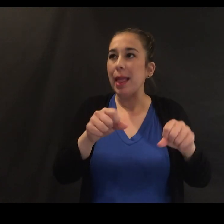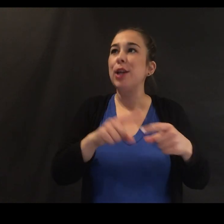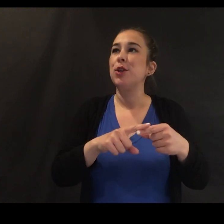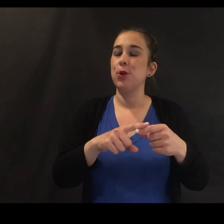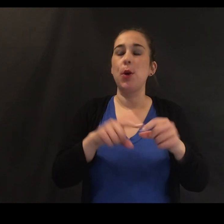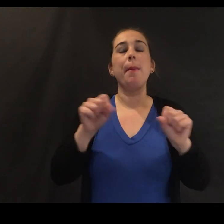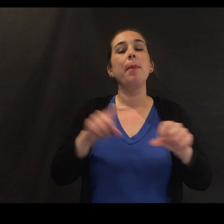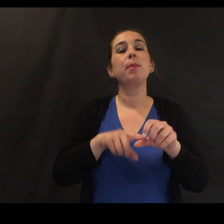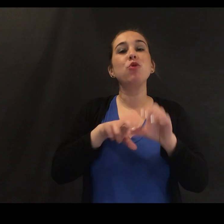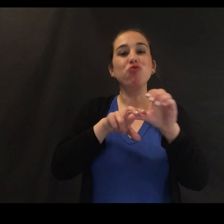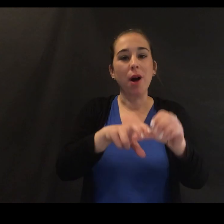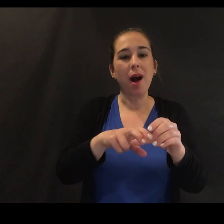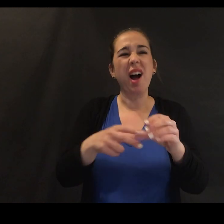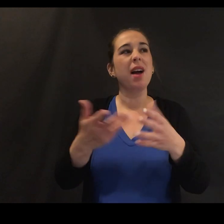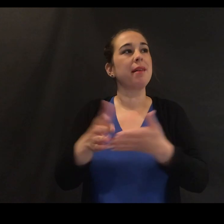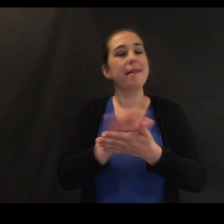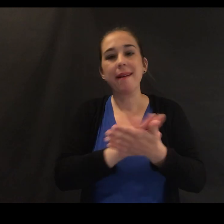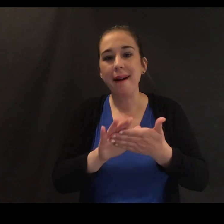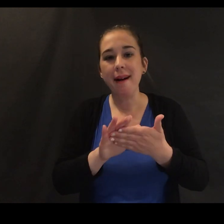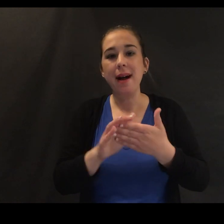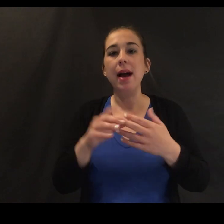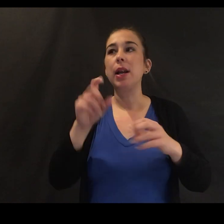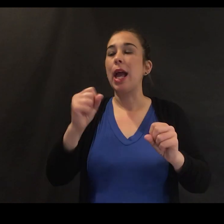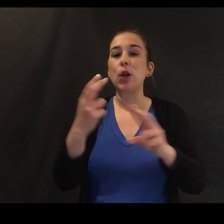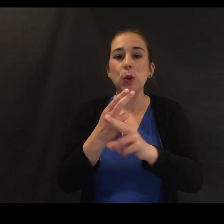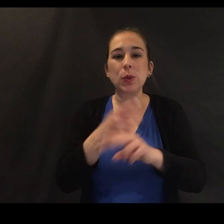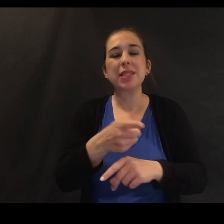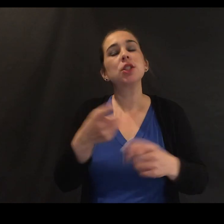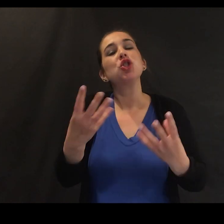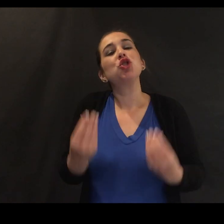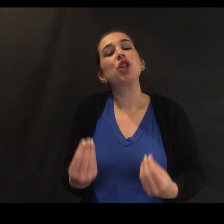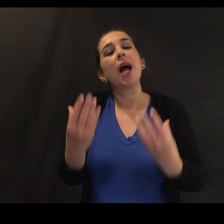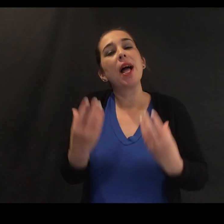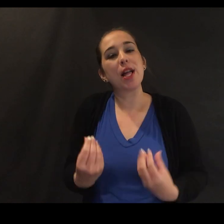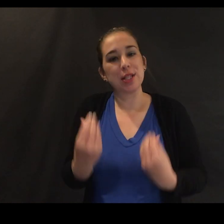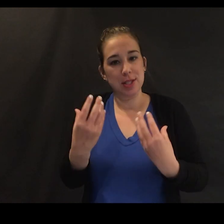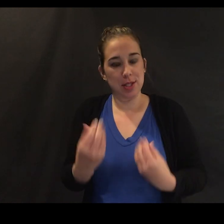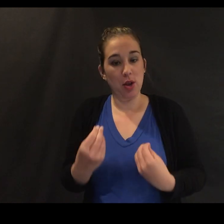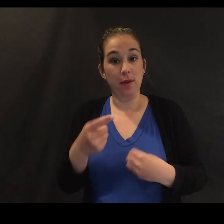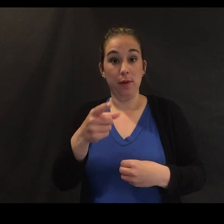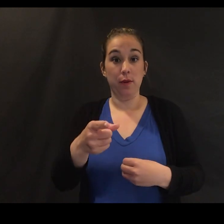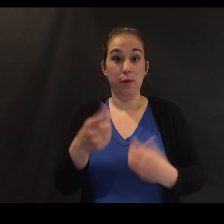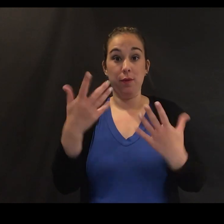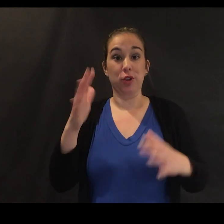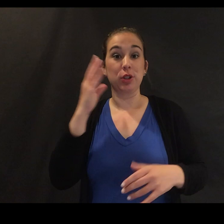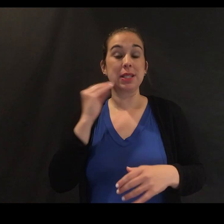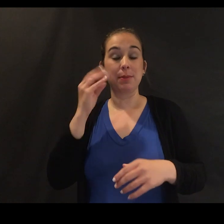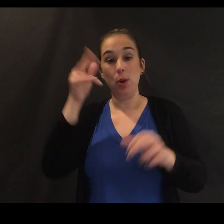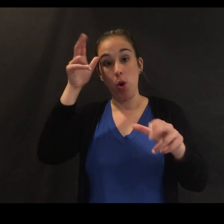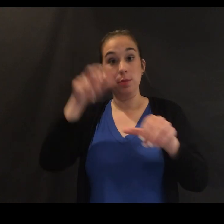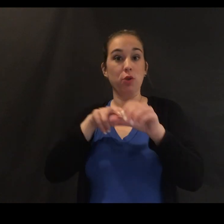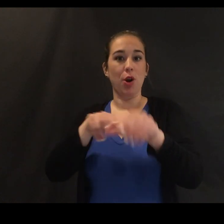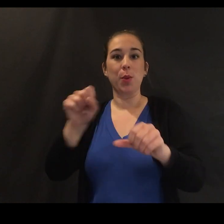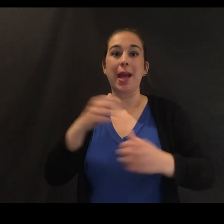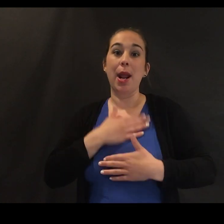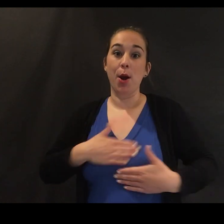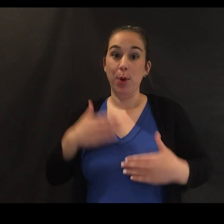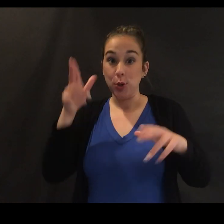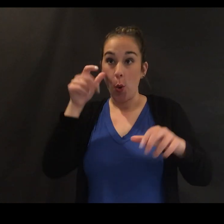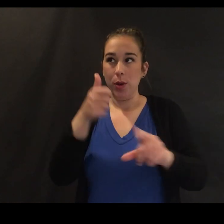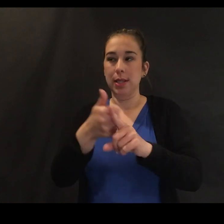will, capable of being used. There's a gentleness to it. If you've ever done any horseback riding, you can appreciate a gentle